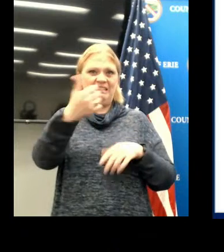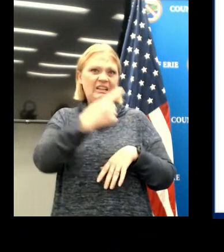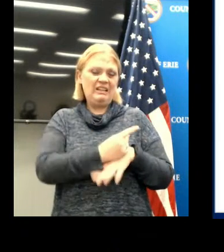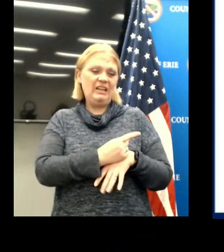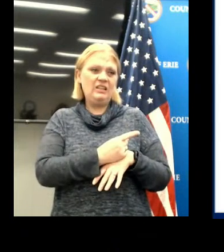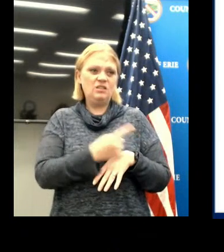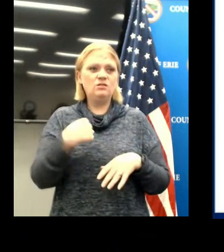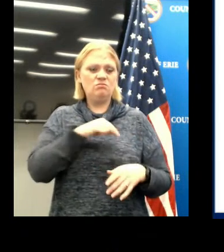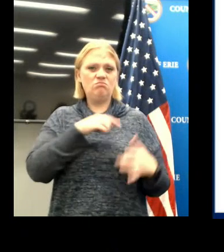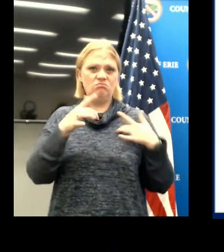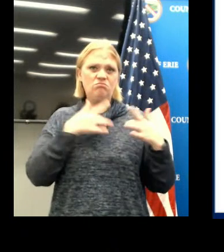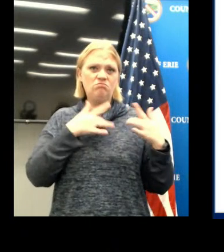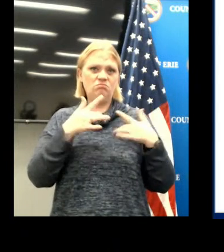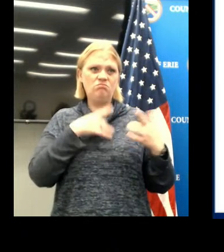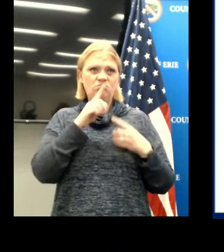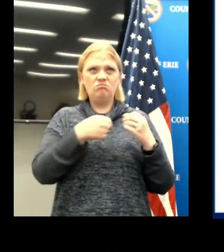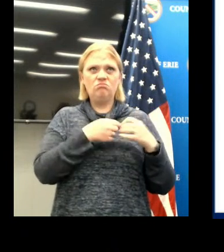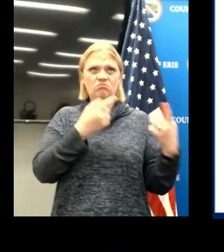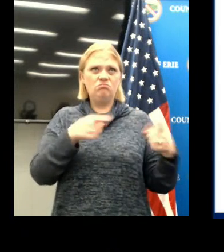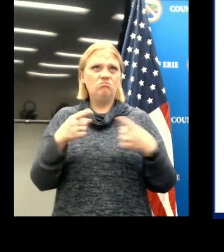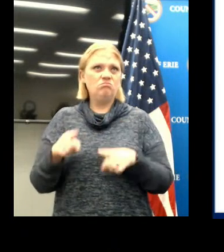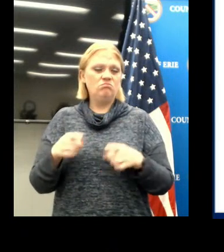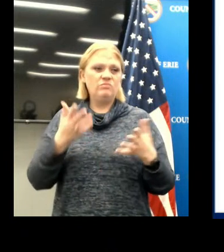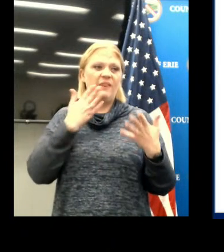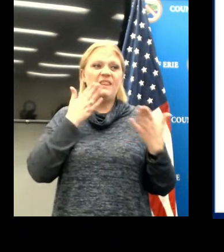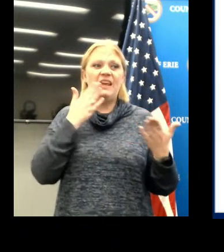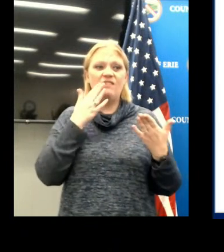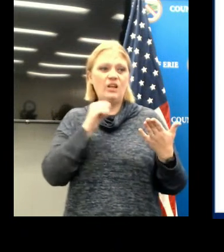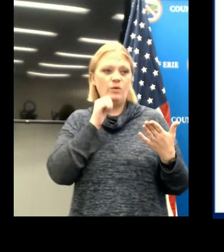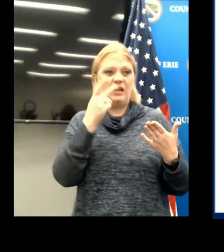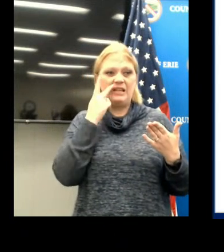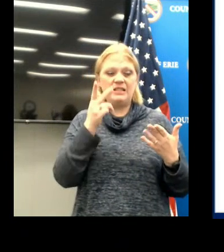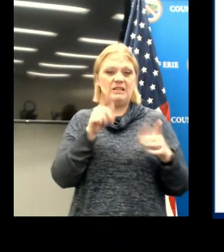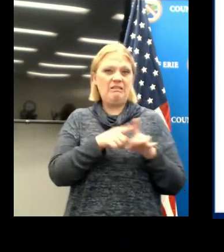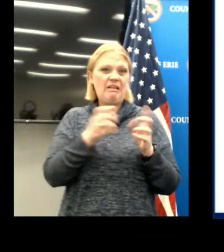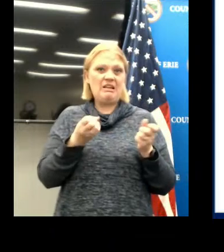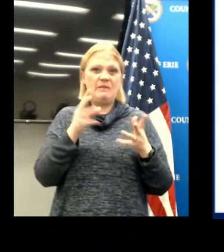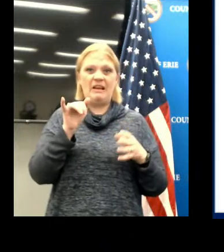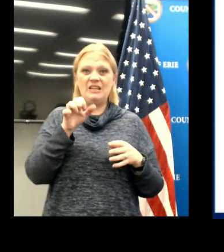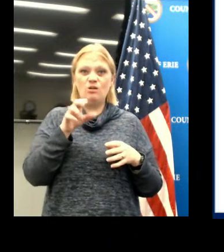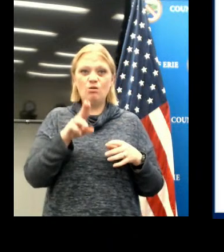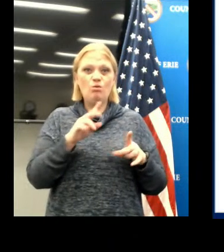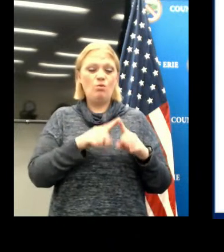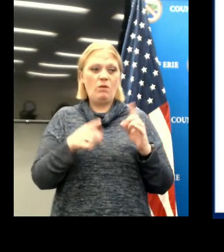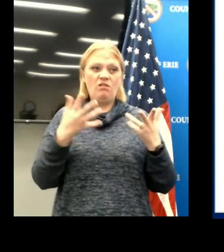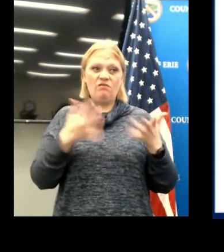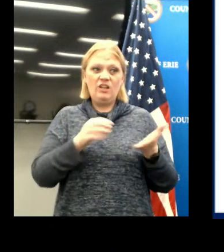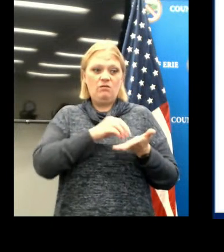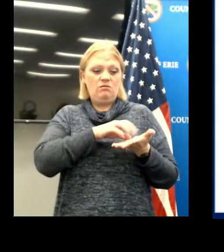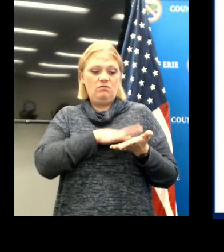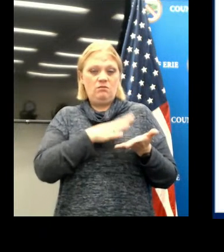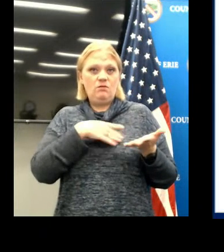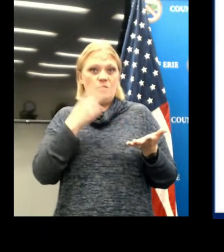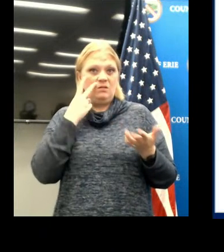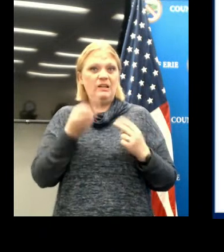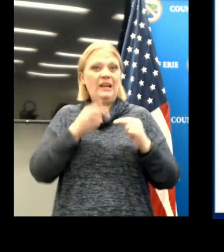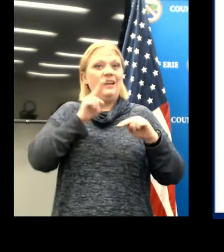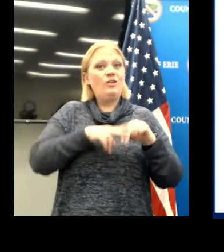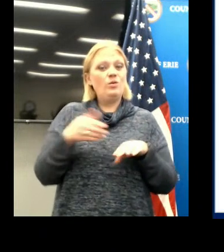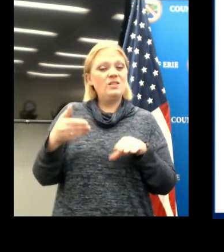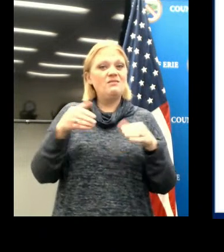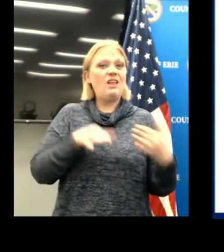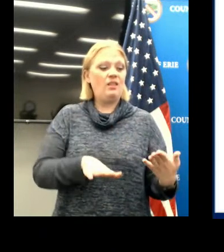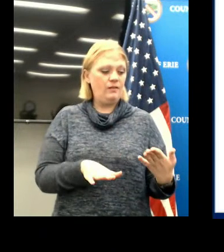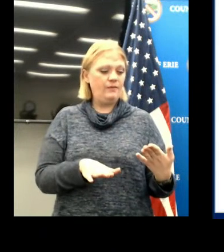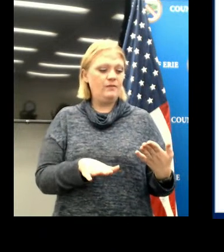we are concerned about what's happening. Thankfully, we are not seeing as many ICU cases, but as was noted, we are seeing an increase in deaths.